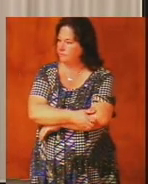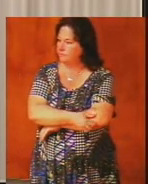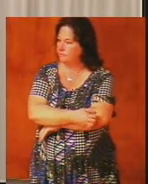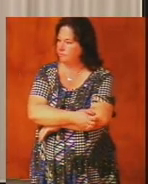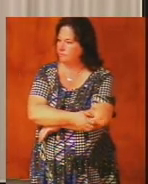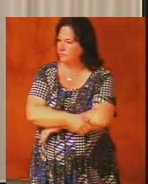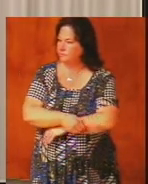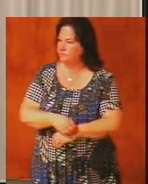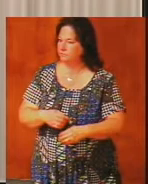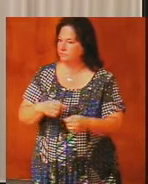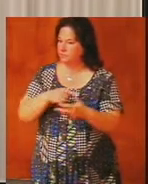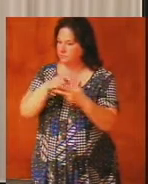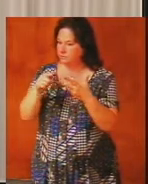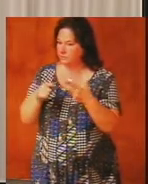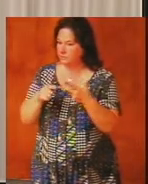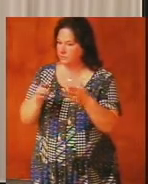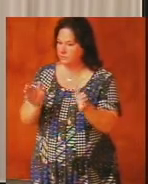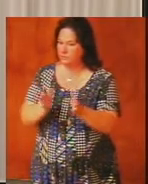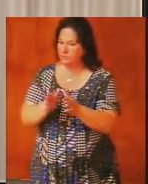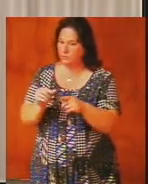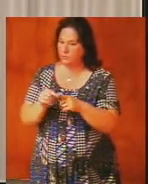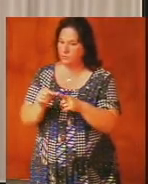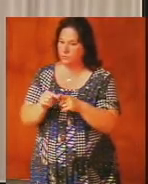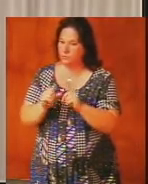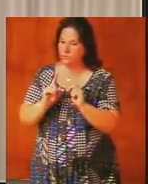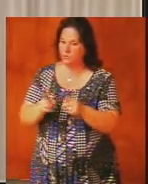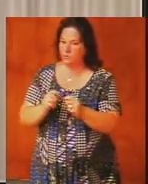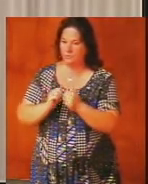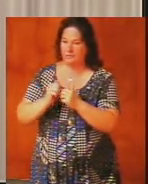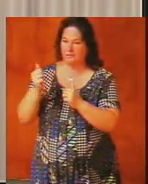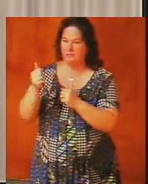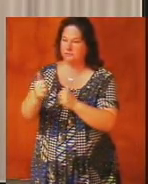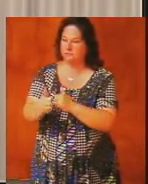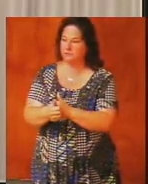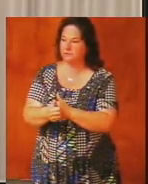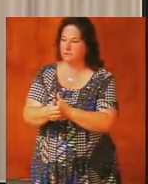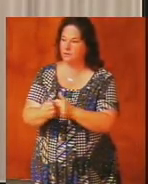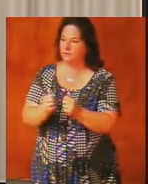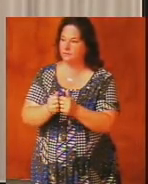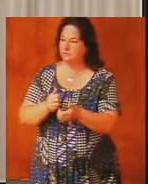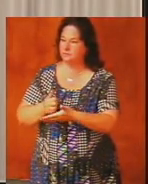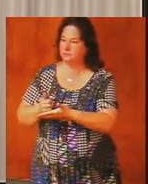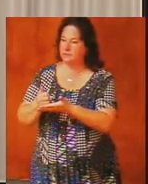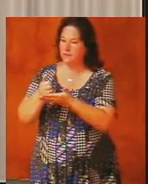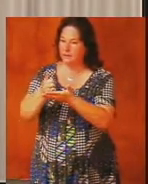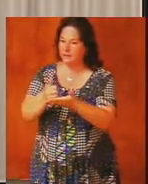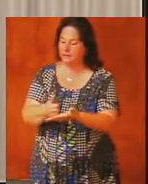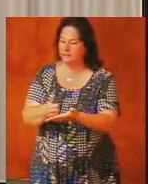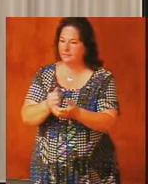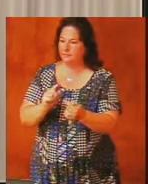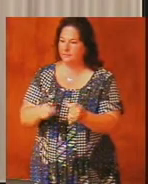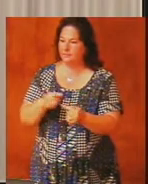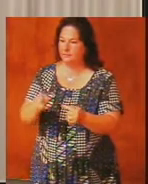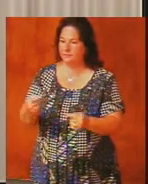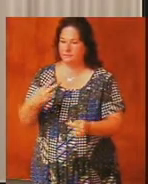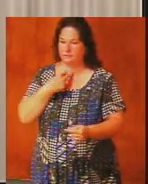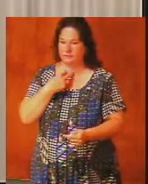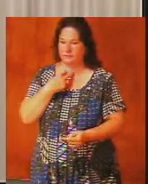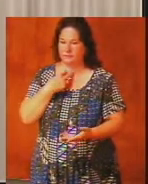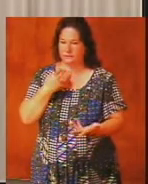Those three little words will go a long way in helping you when you're